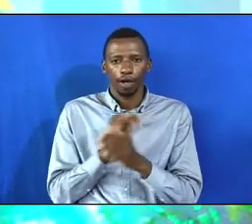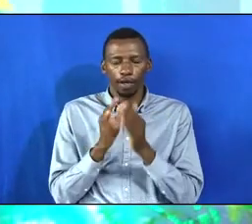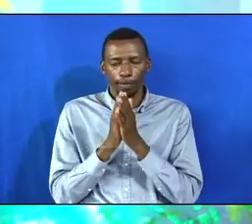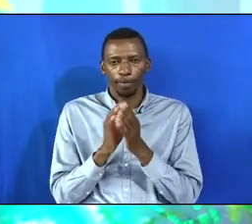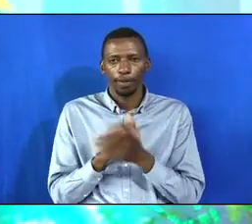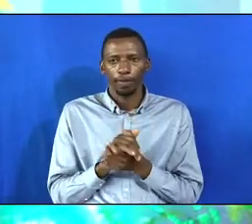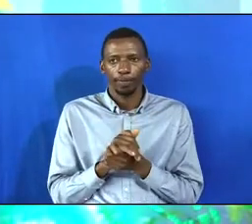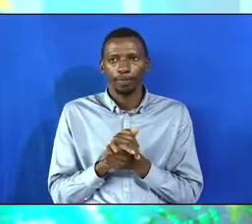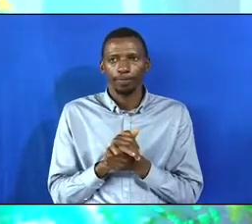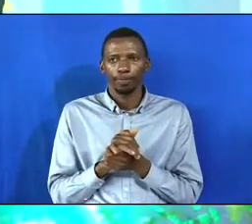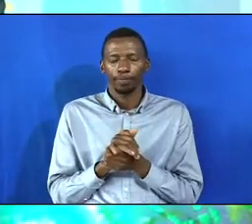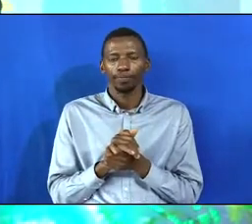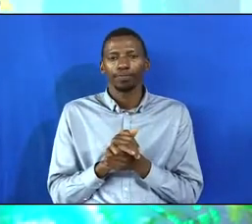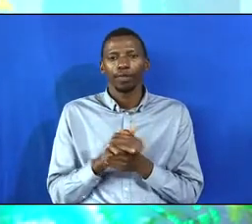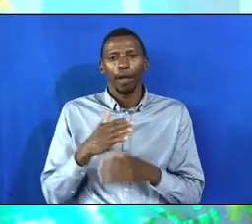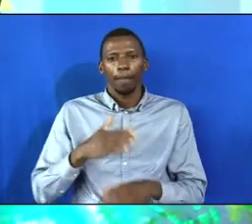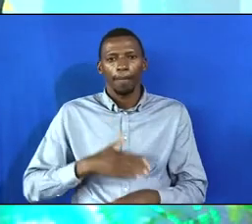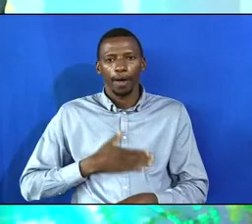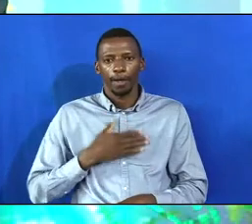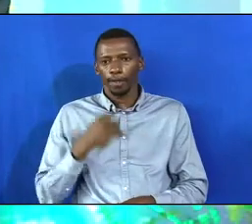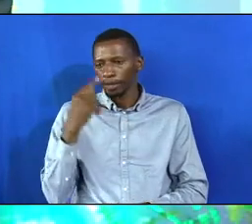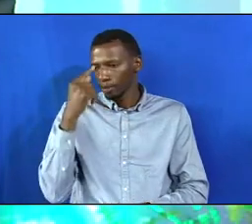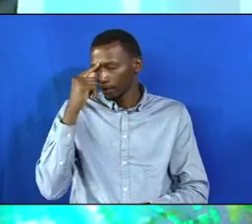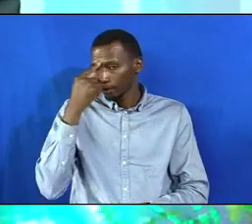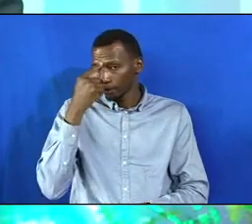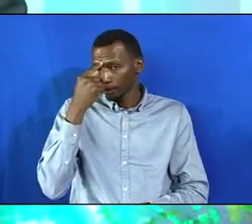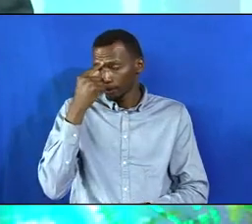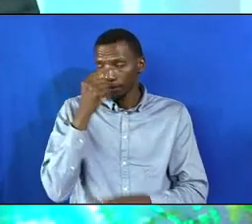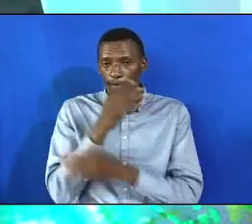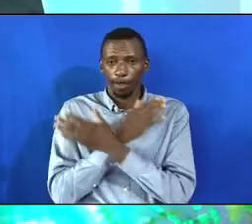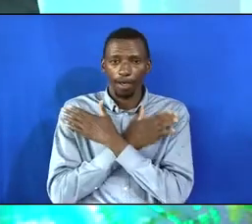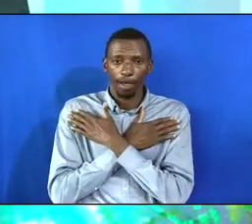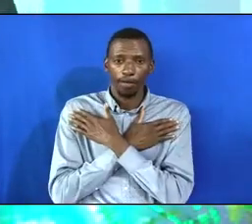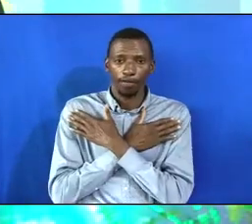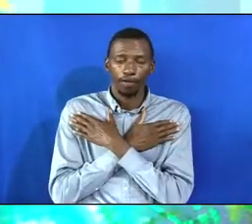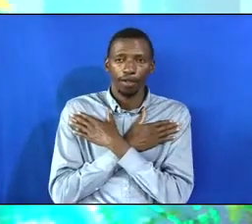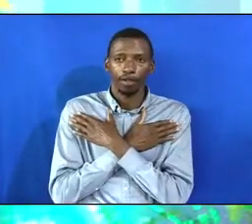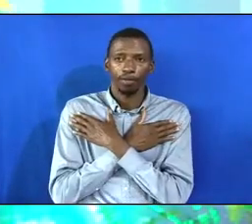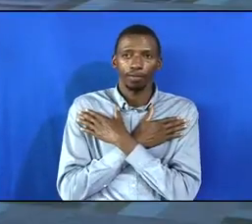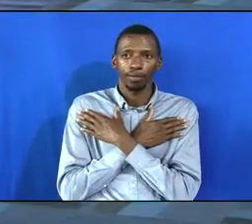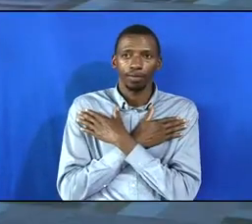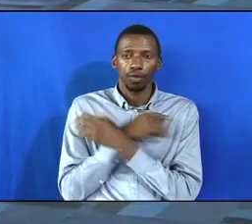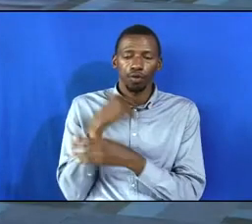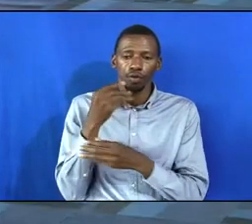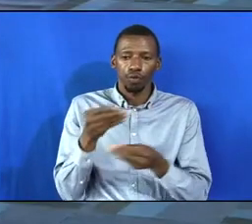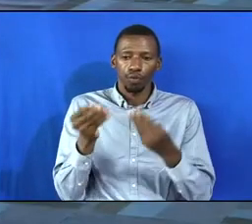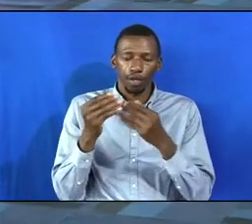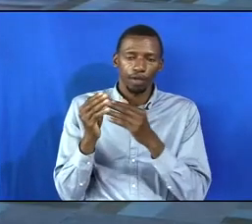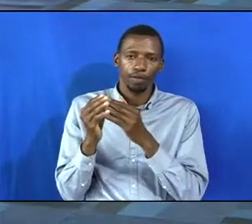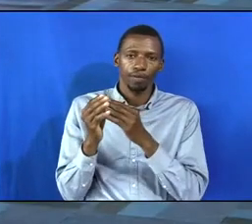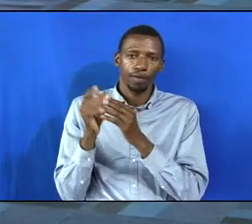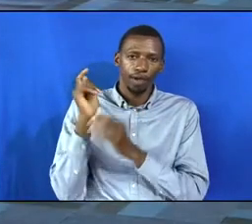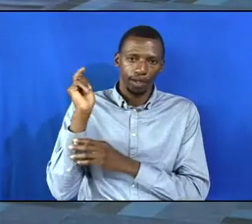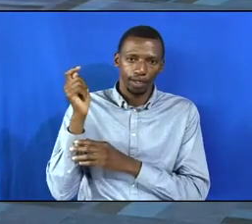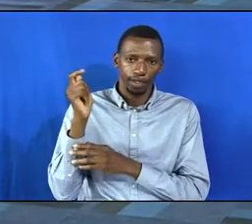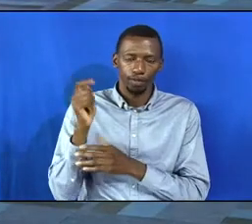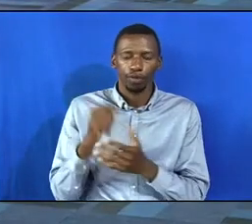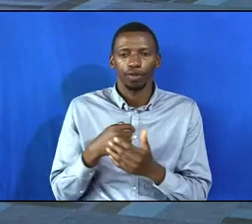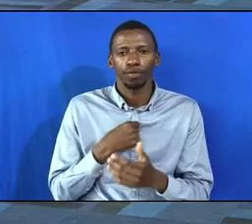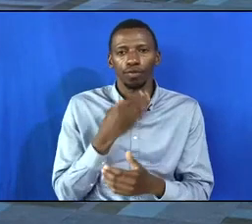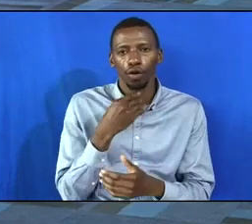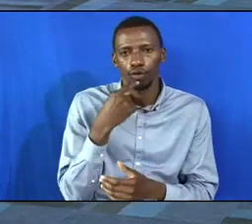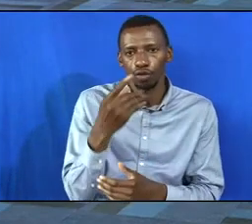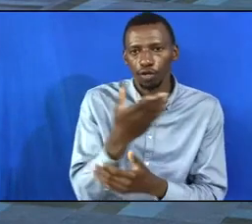My Asian friend who gave a testimony here, the one who said he doesn't believe he's here, I have a story with him, but I want to tell